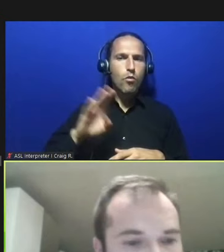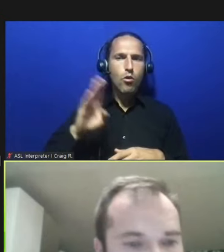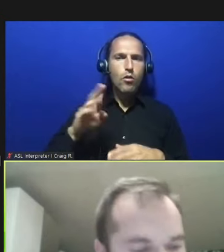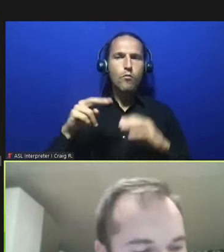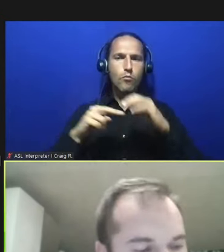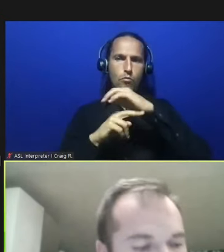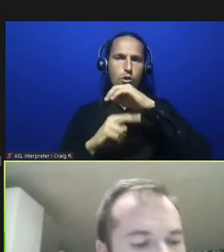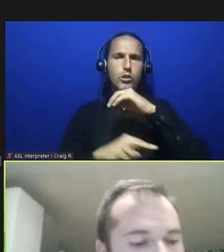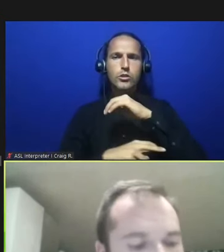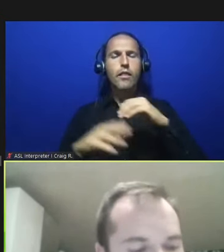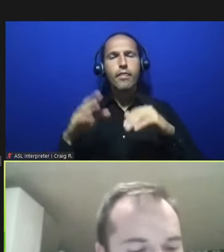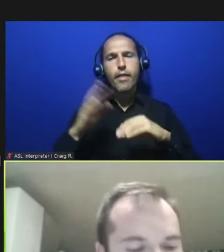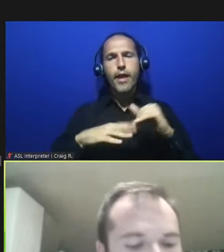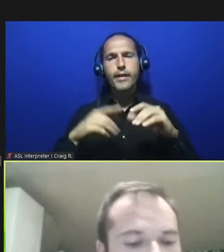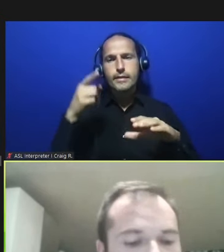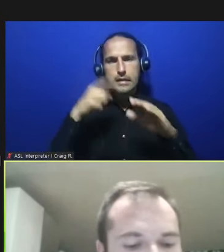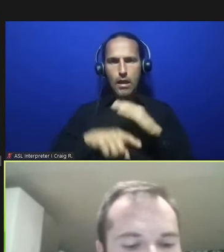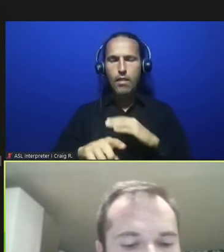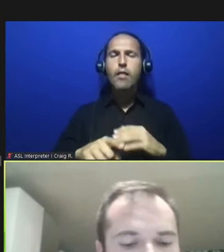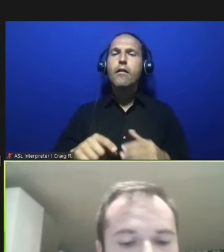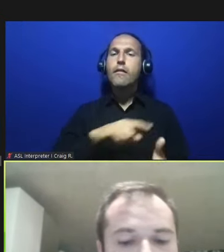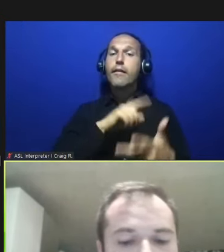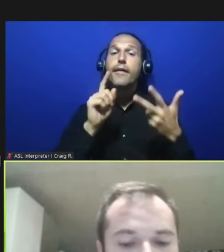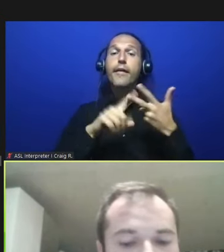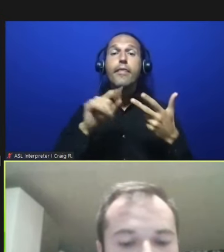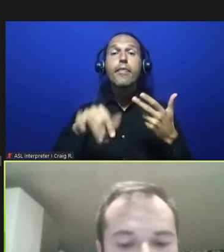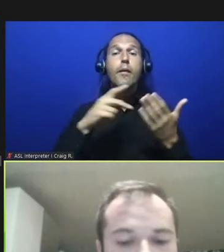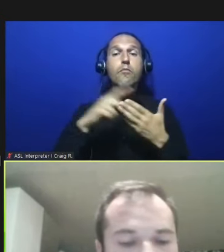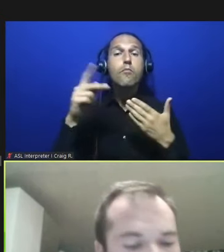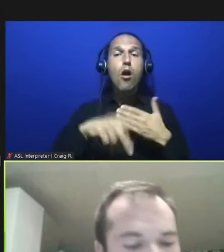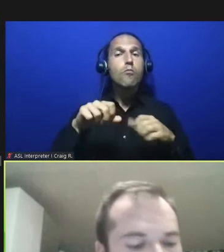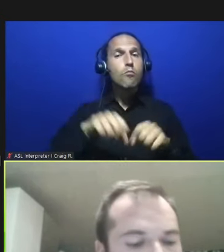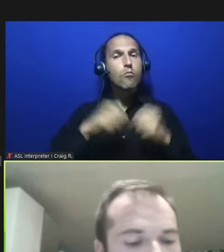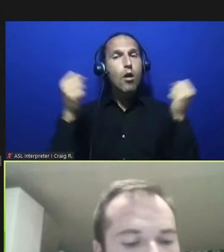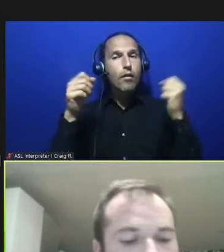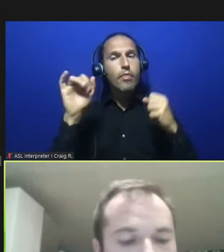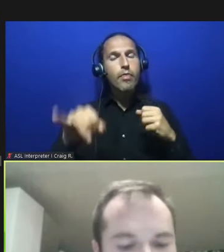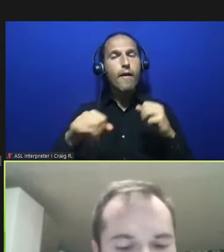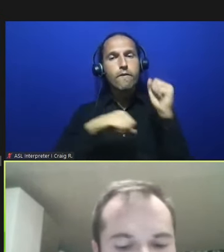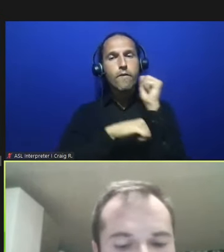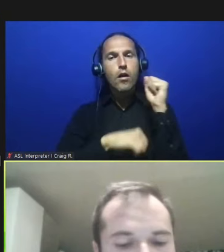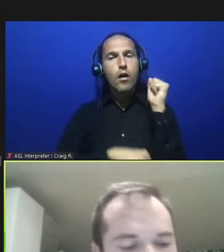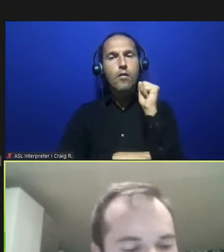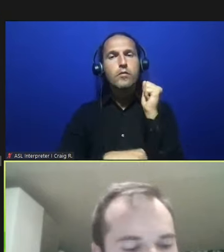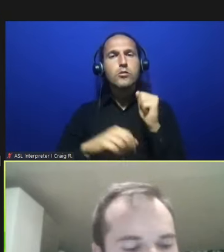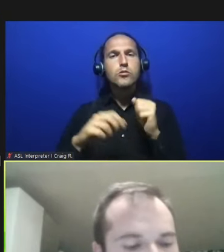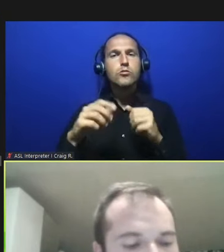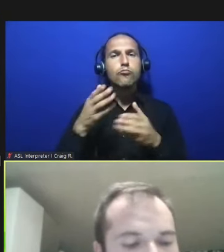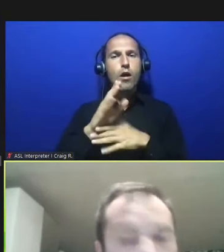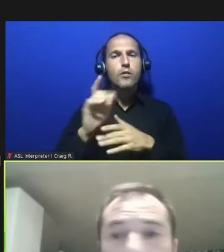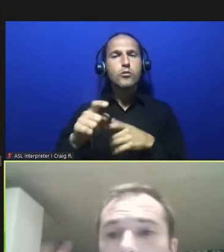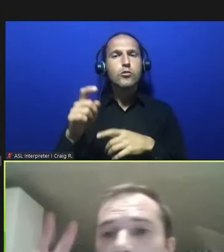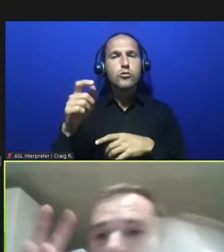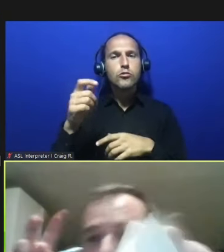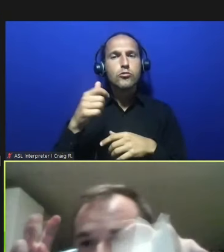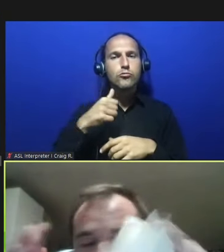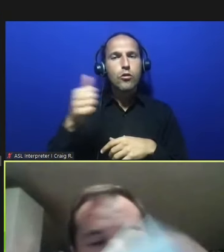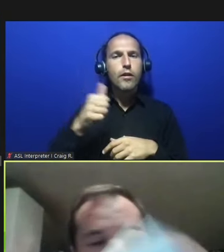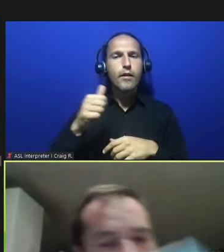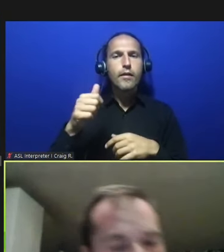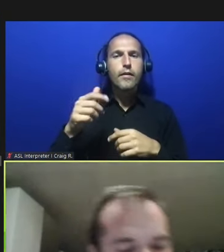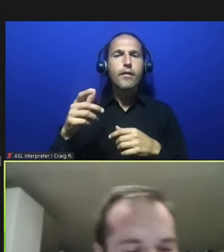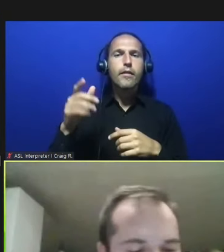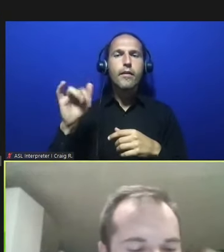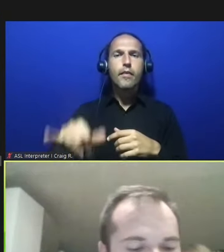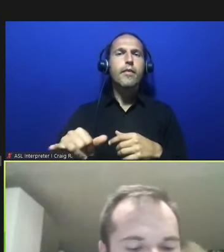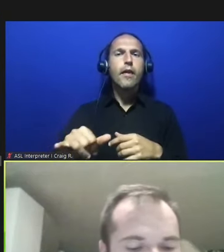have to pay. Third, this program is in violation of fundamental right to travel guaranteed by liberty, in